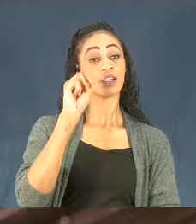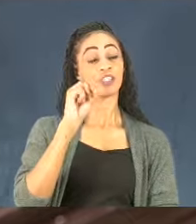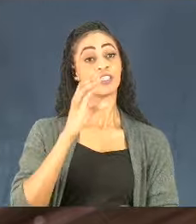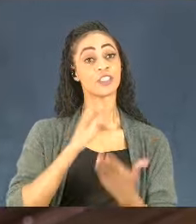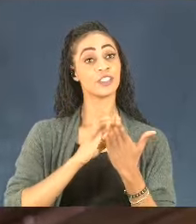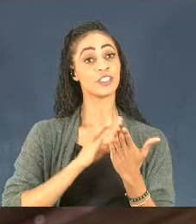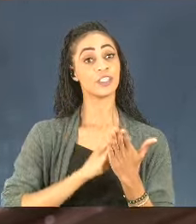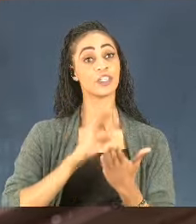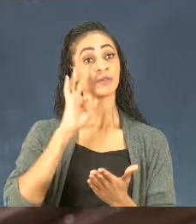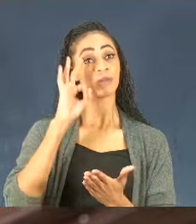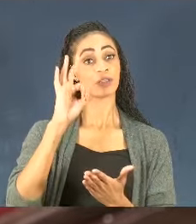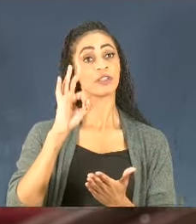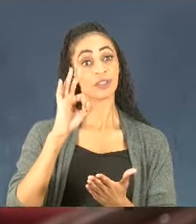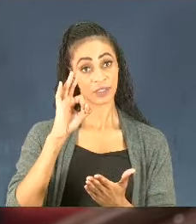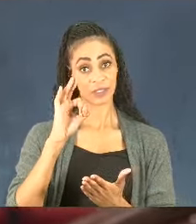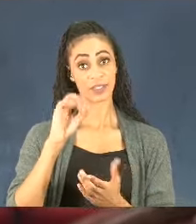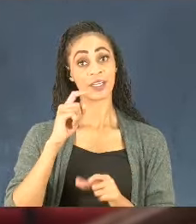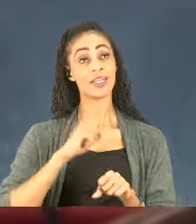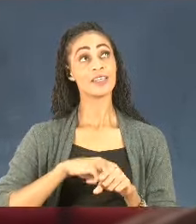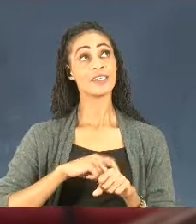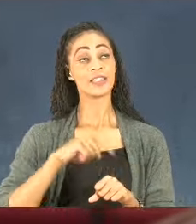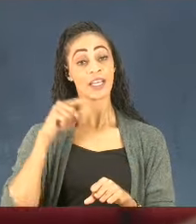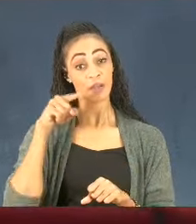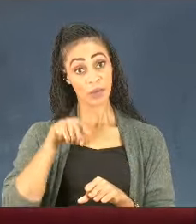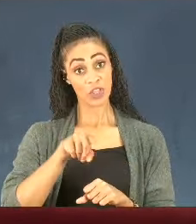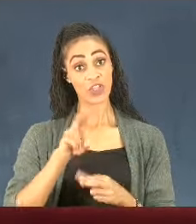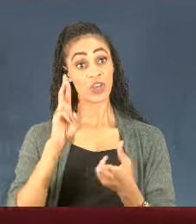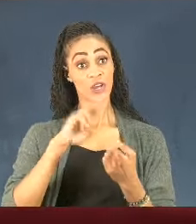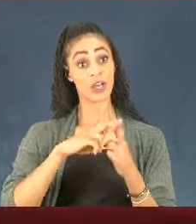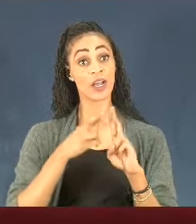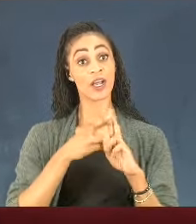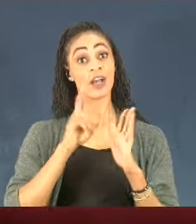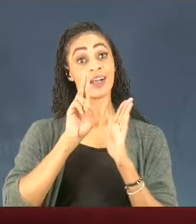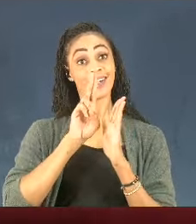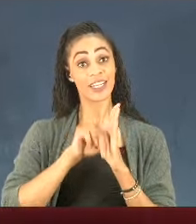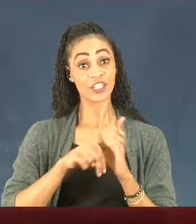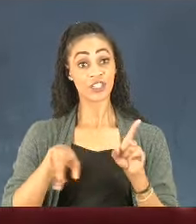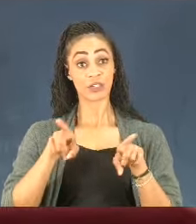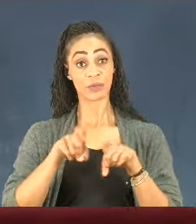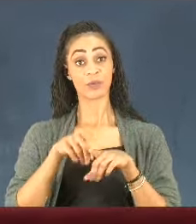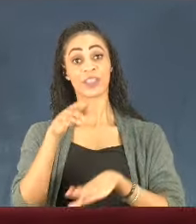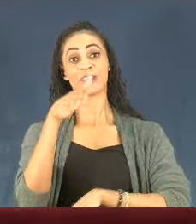That you remember that at one point your relationship with God was completely broken.